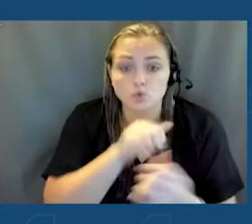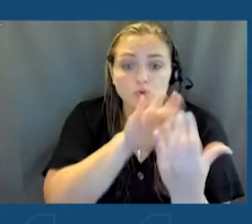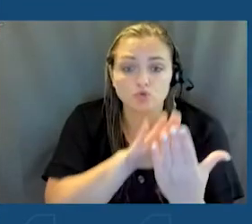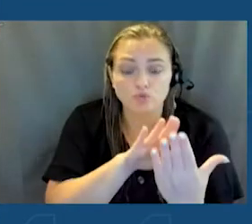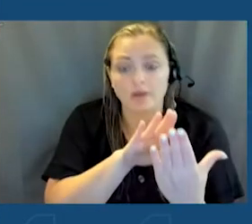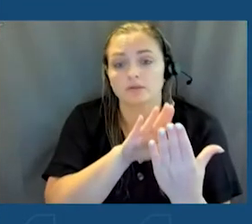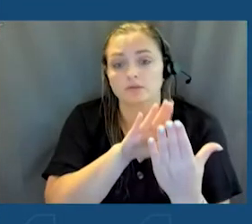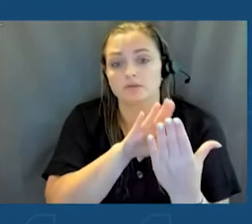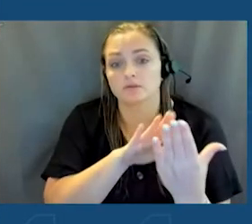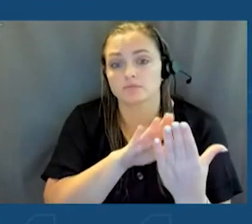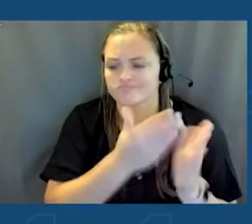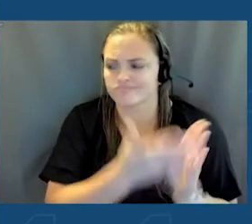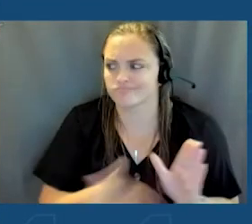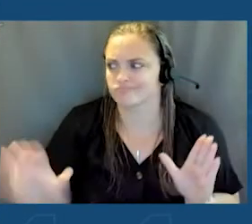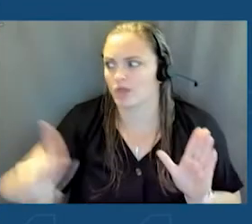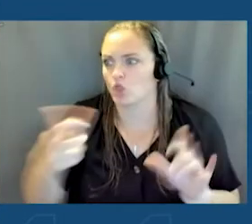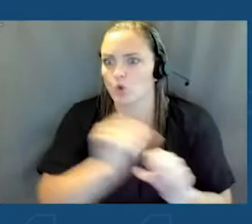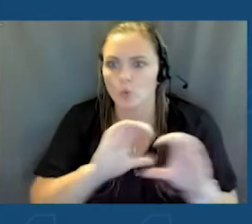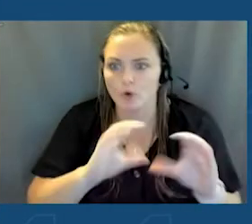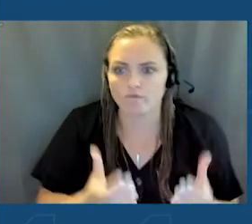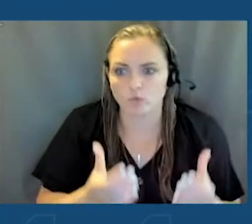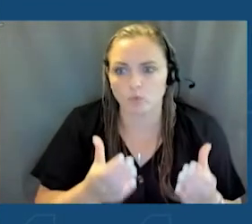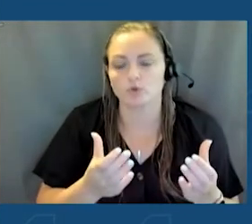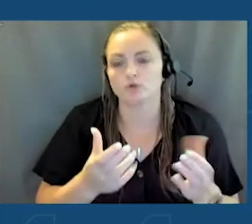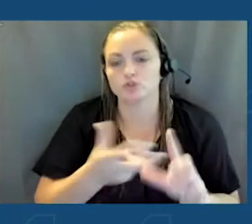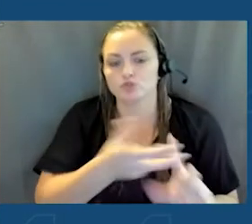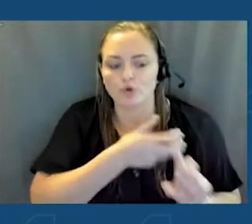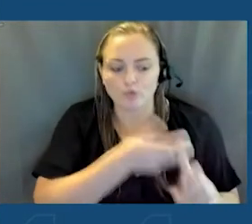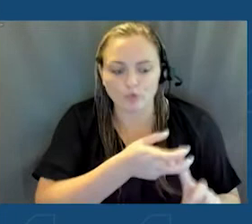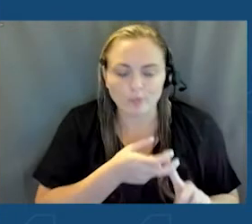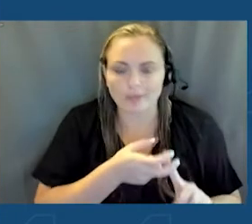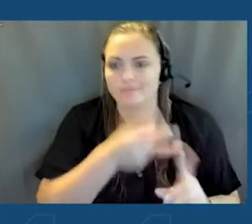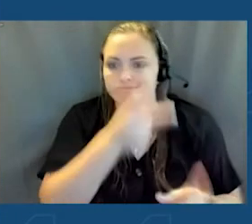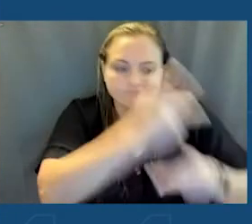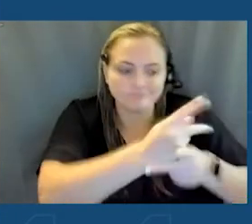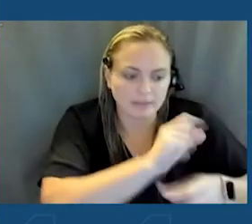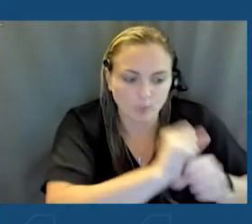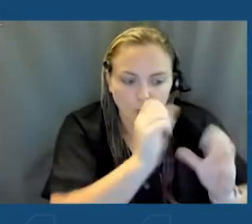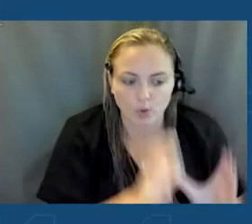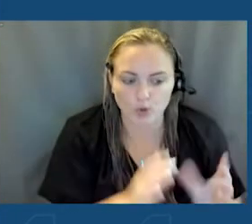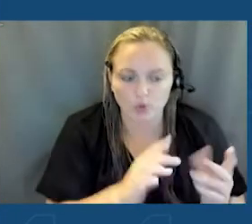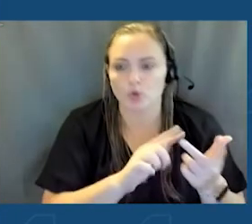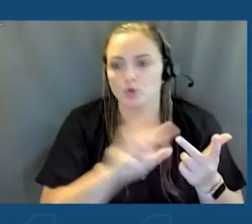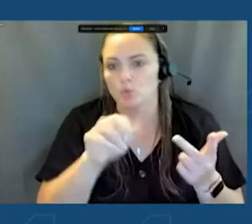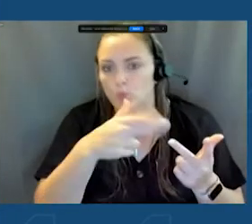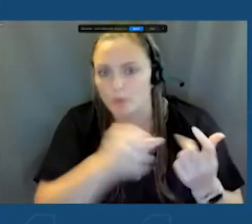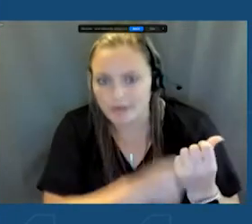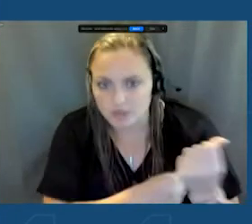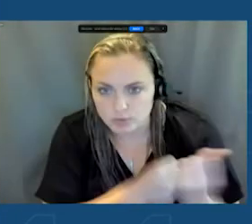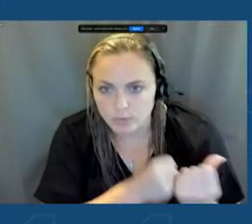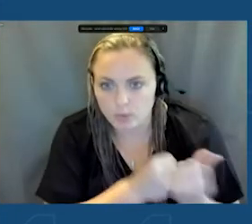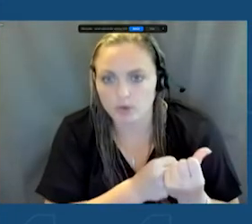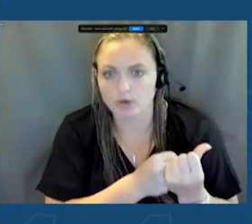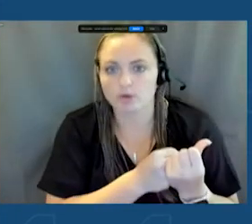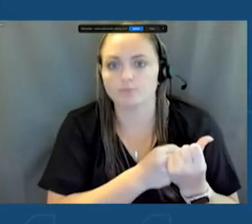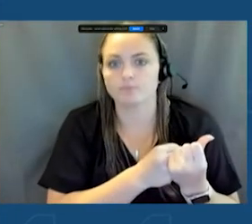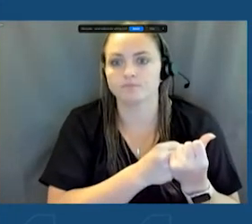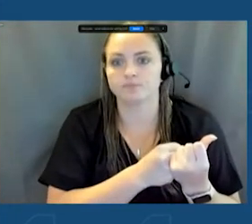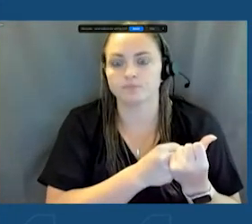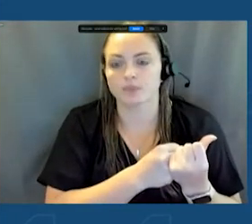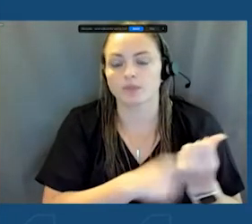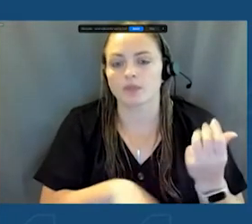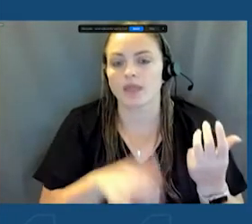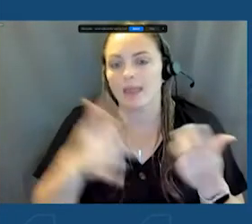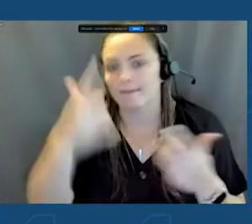of workforce needs, from recruitment and retention, wage support, improved health and retirement benefits, and mental